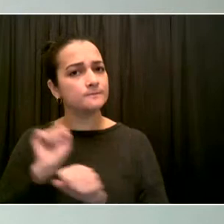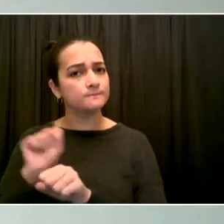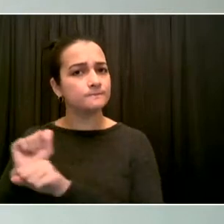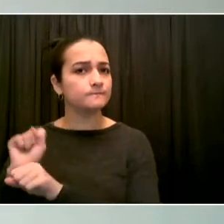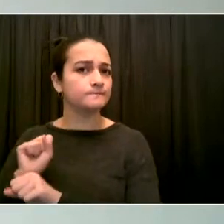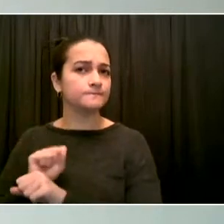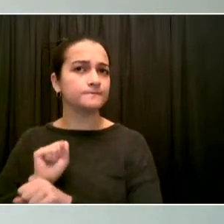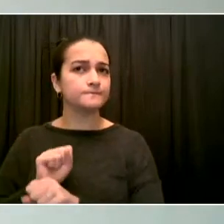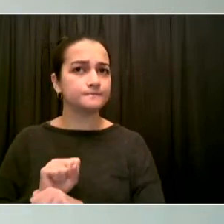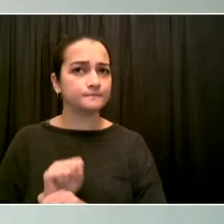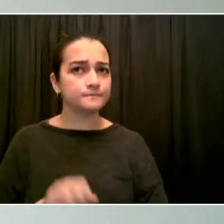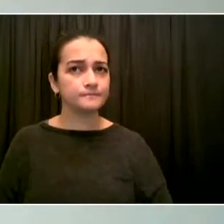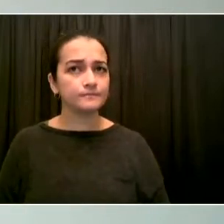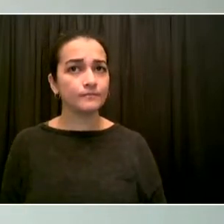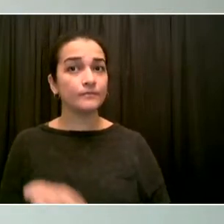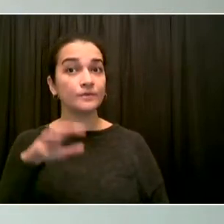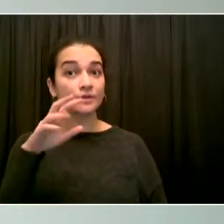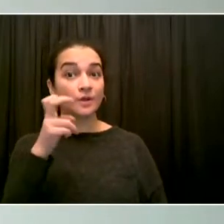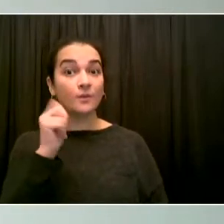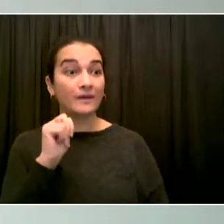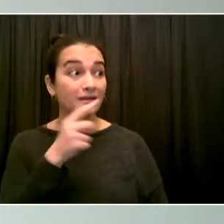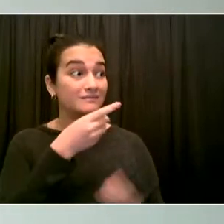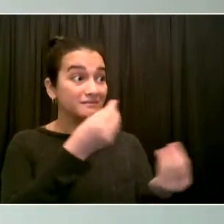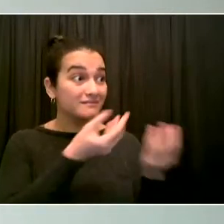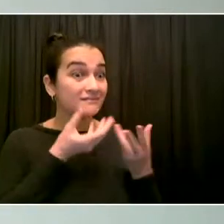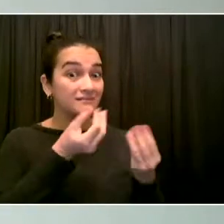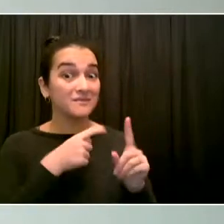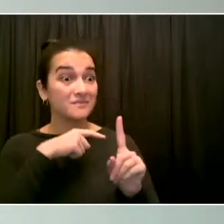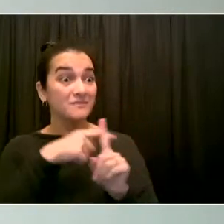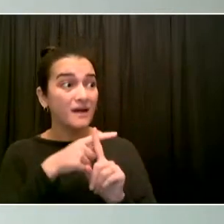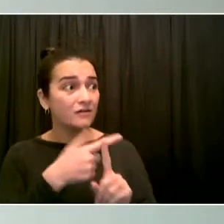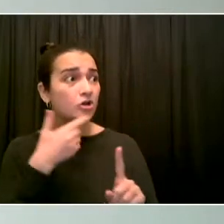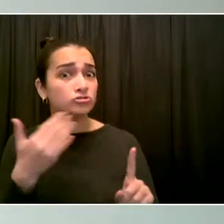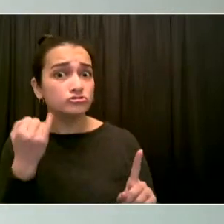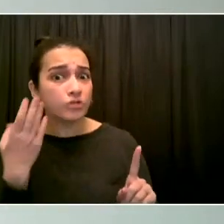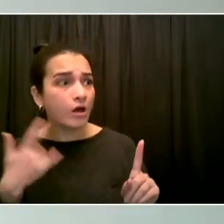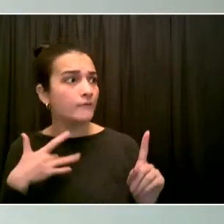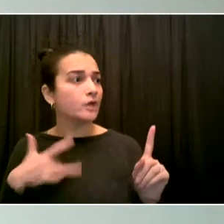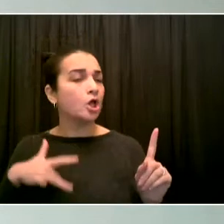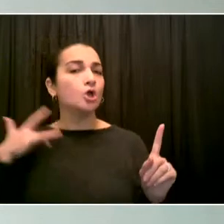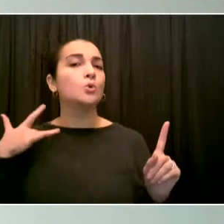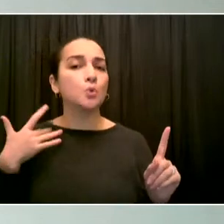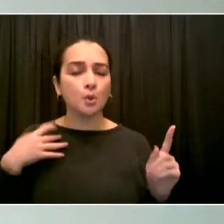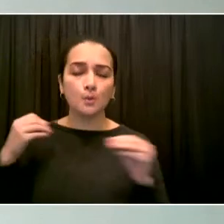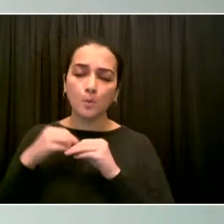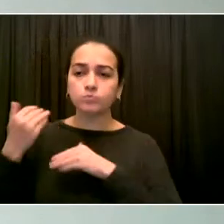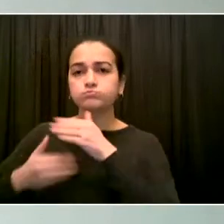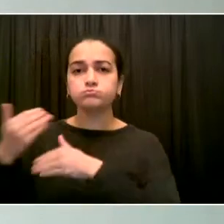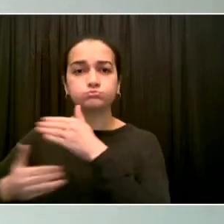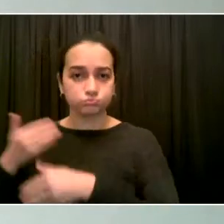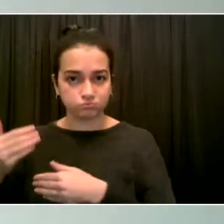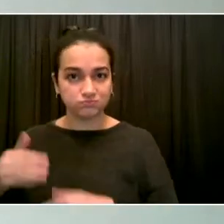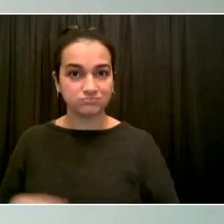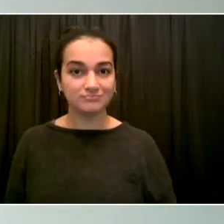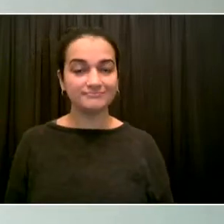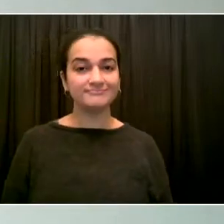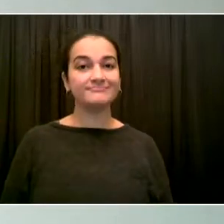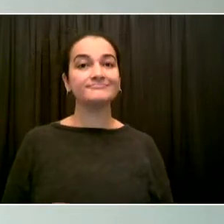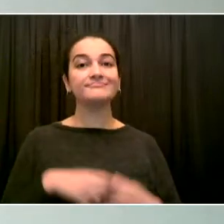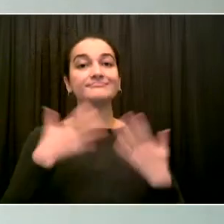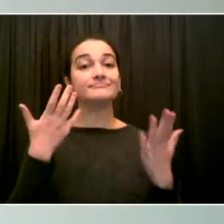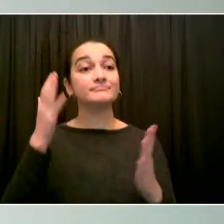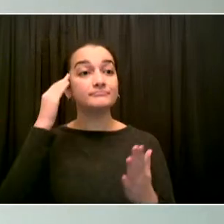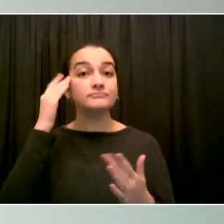to normalcy. So let's go, let's keep it going. Hanukkah is coming to our community, the holidays are coming to the city of New